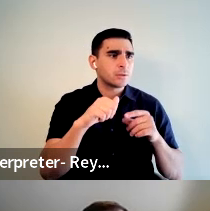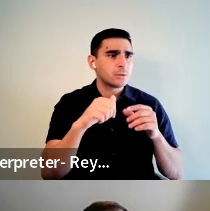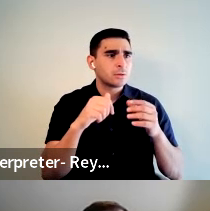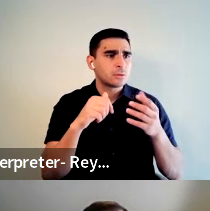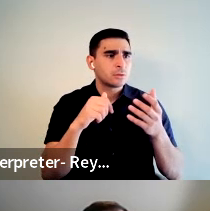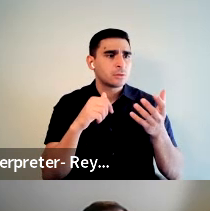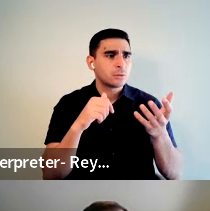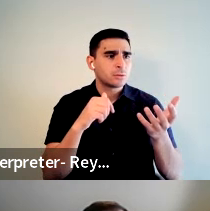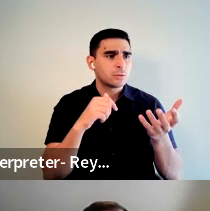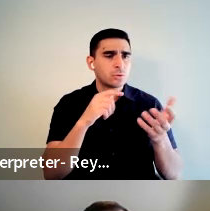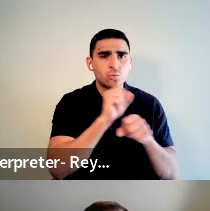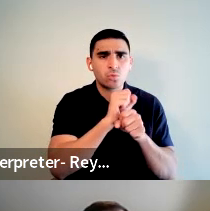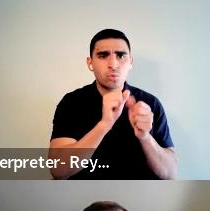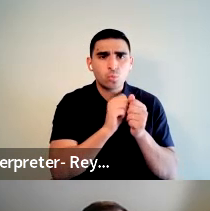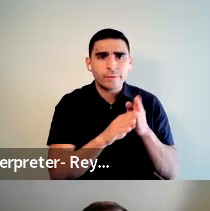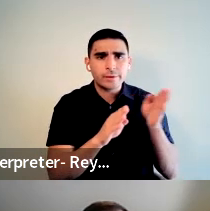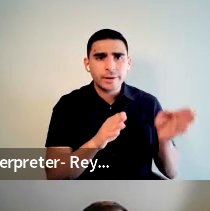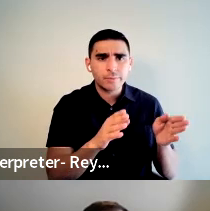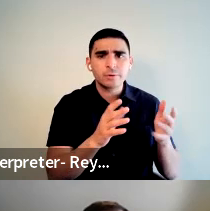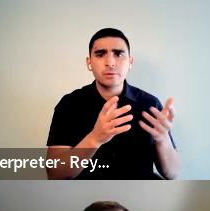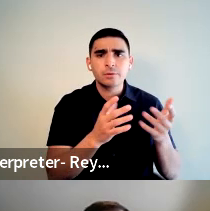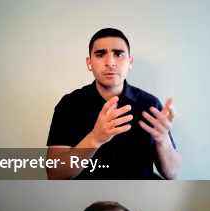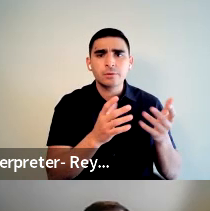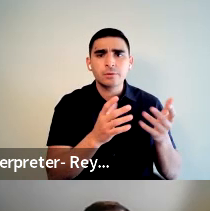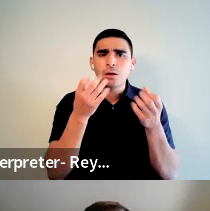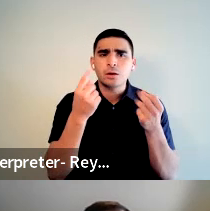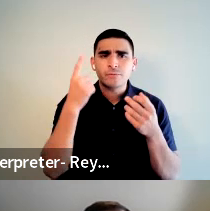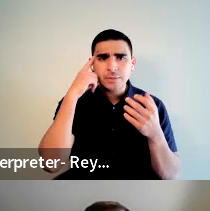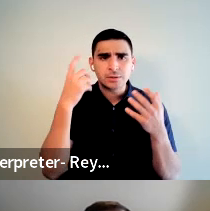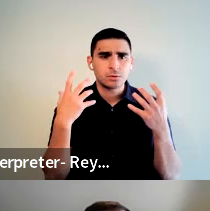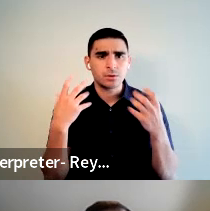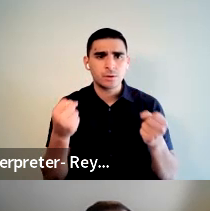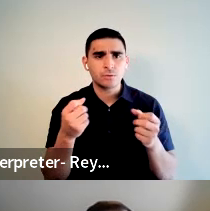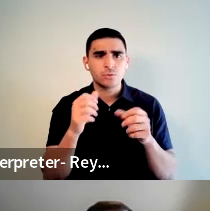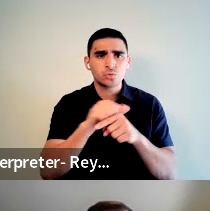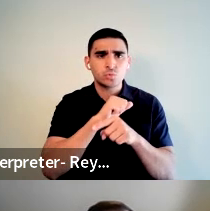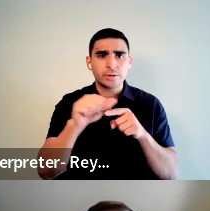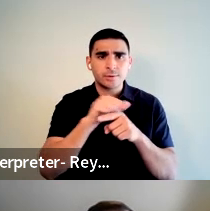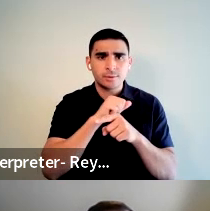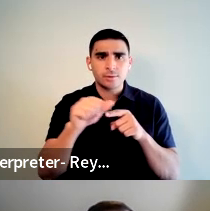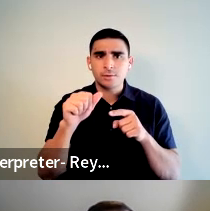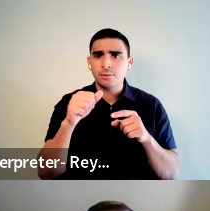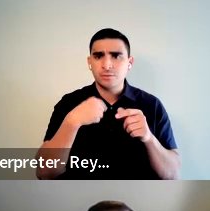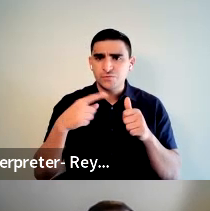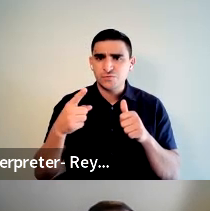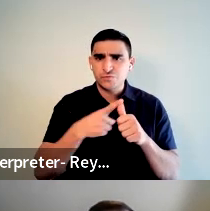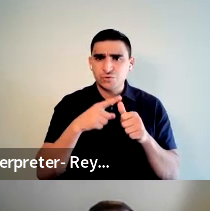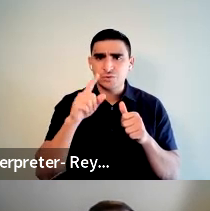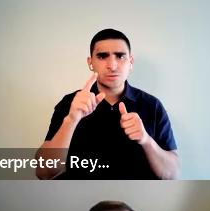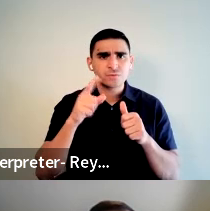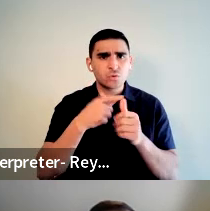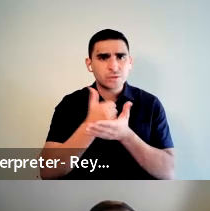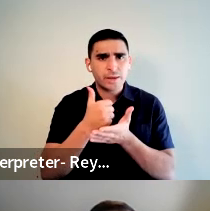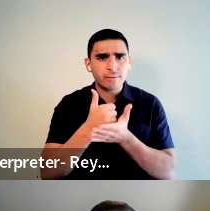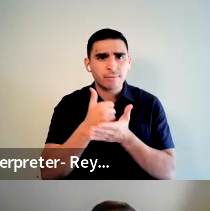their neighbors. Or a lot of the mental health training, I took the mental health first aid and it was amazing, the first